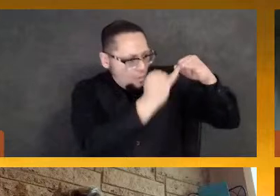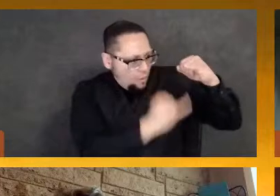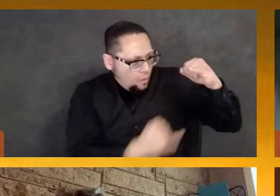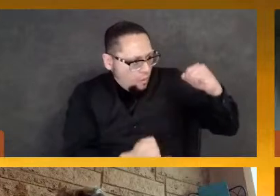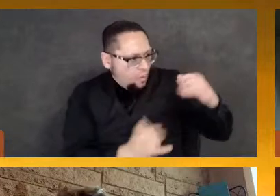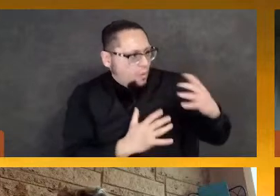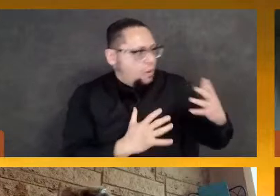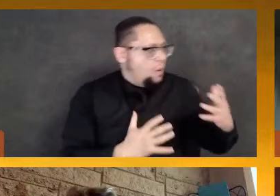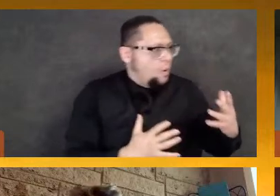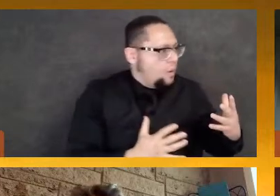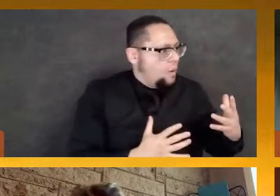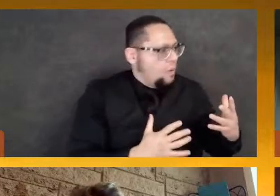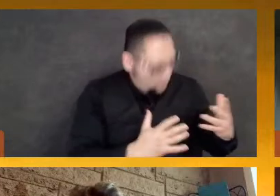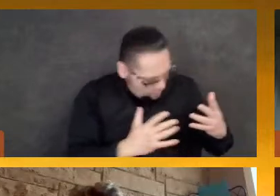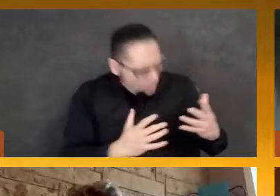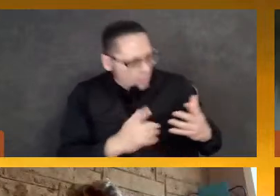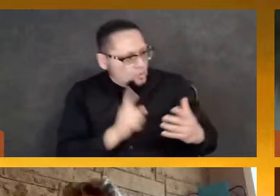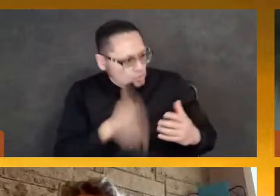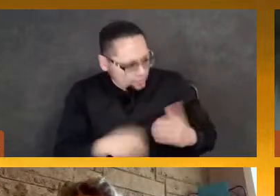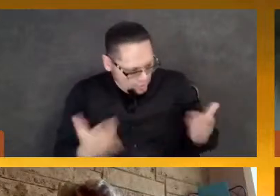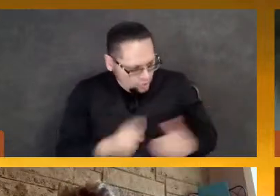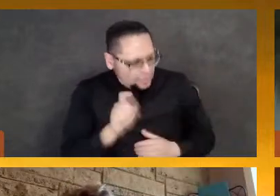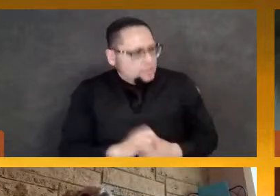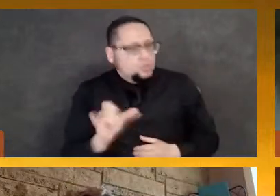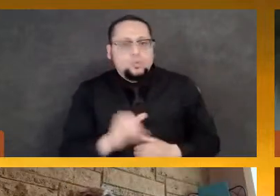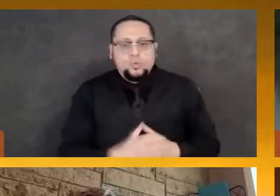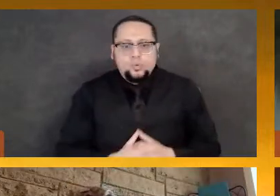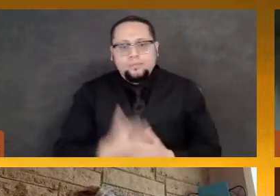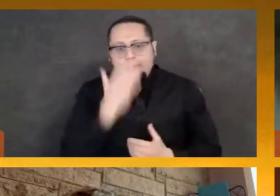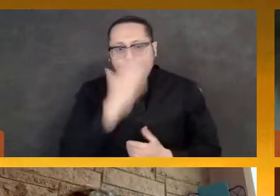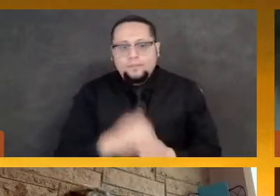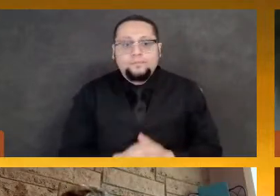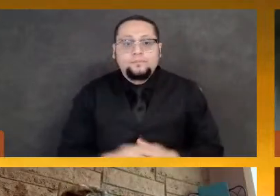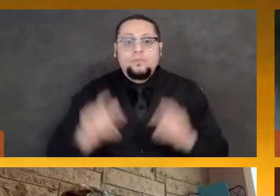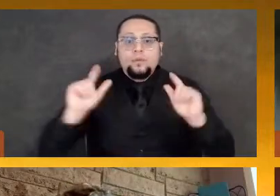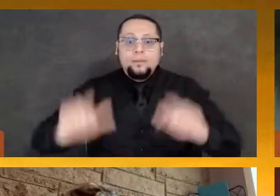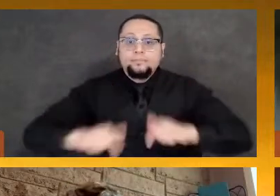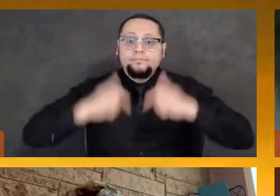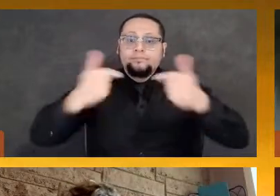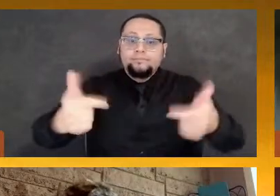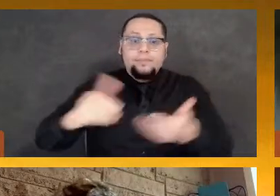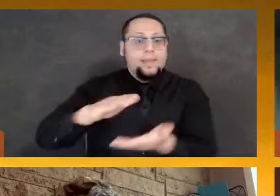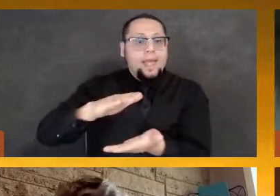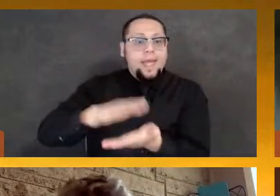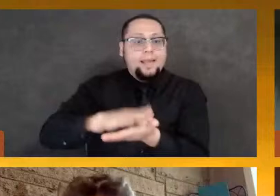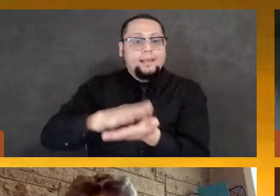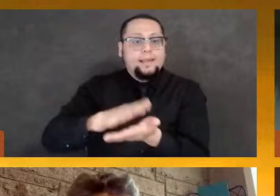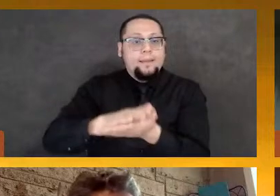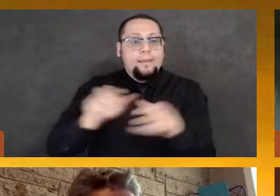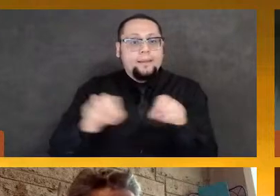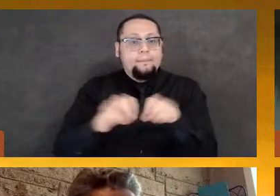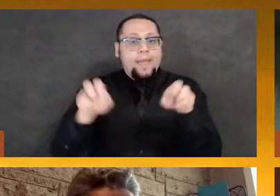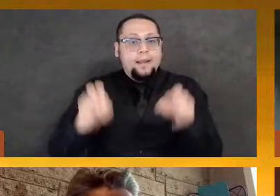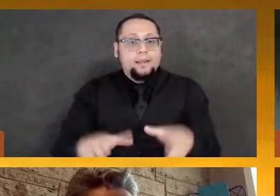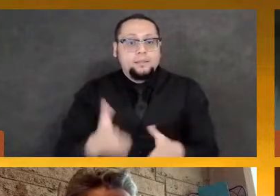that. I would like to turn it over to our academic panelists to see if they would like to add anything.